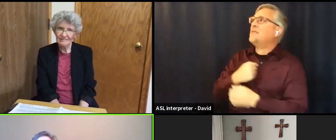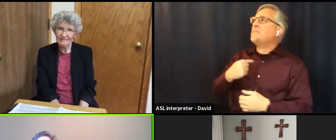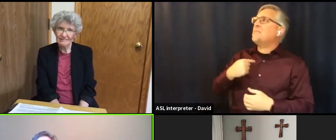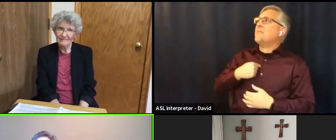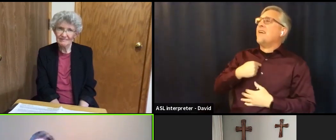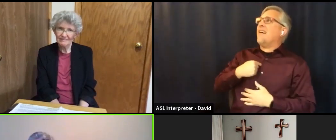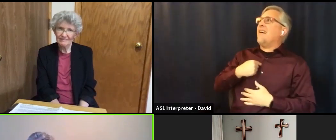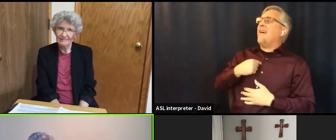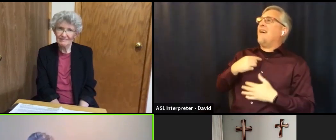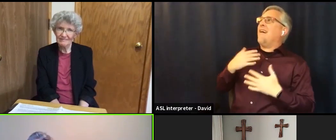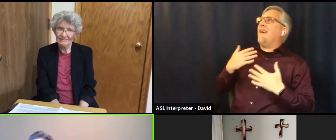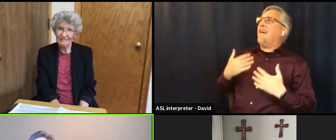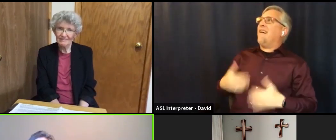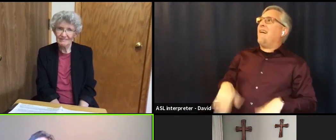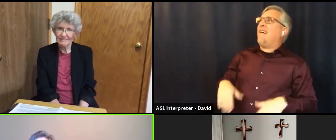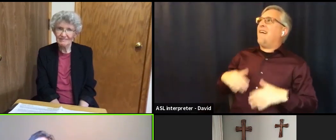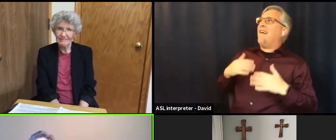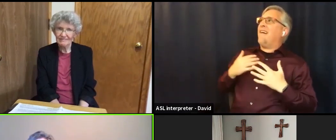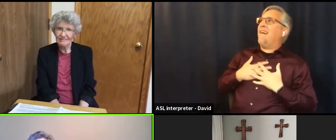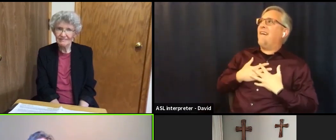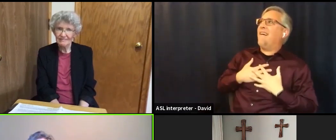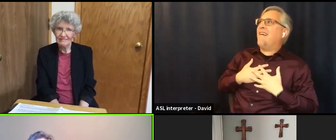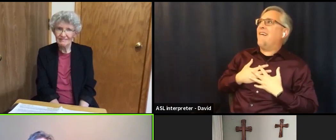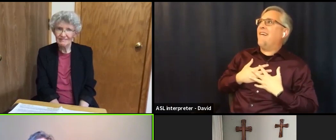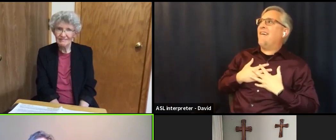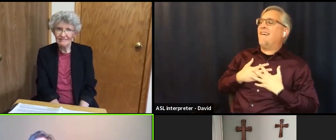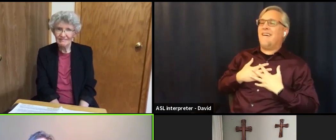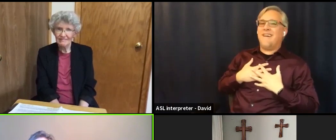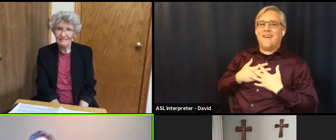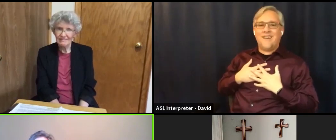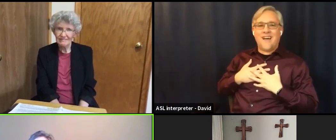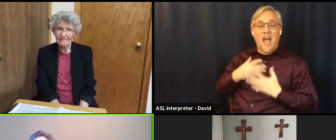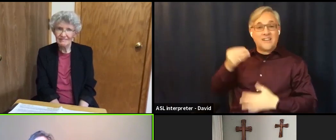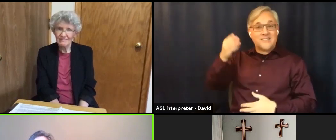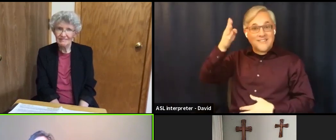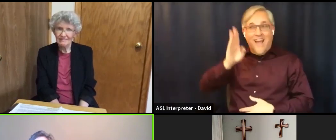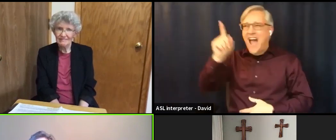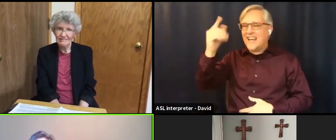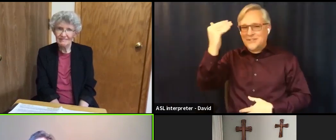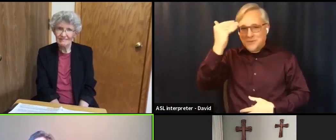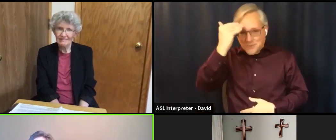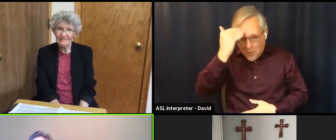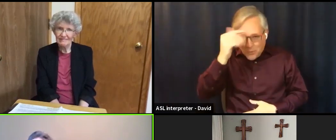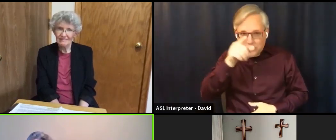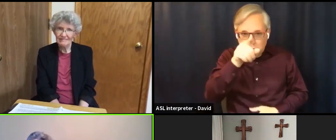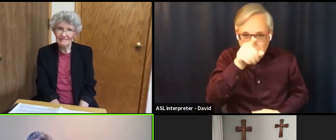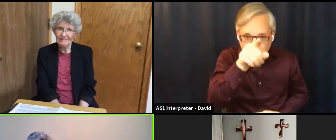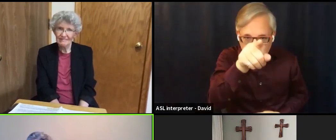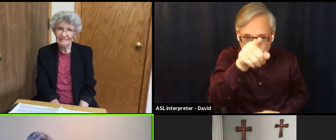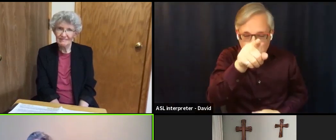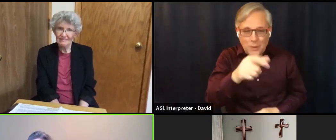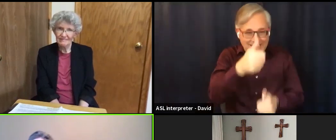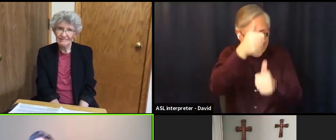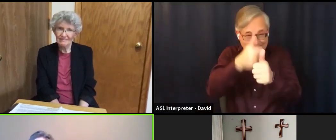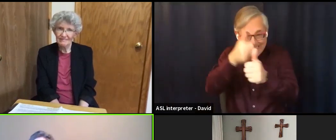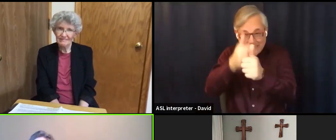and so that God knows us, each one of us, personally,